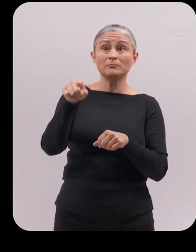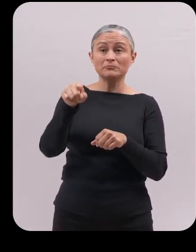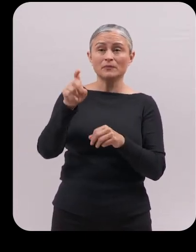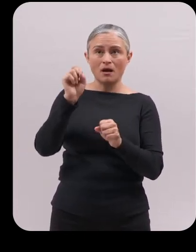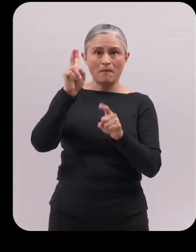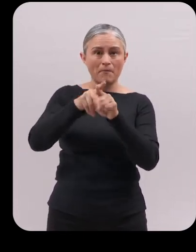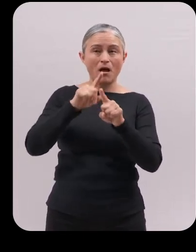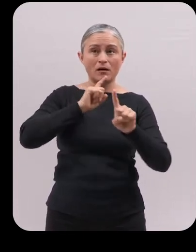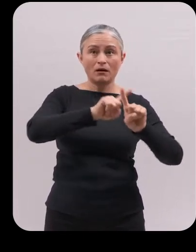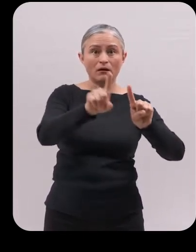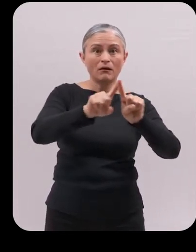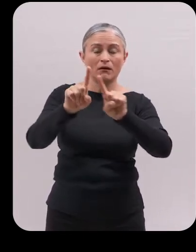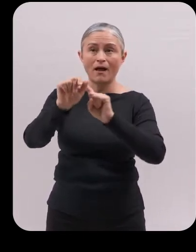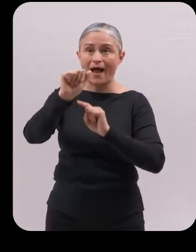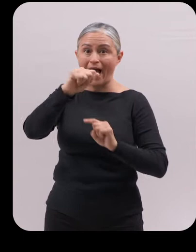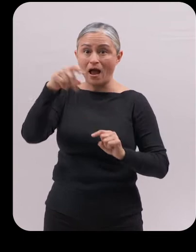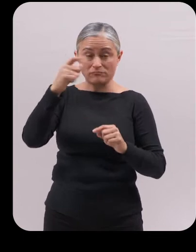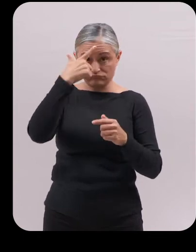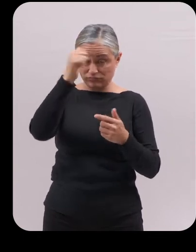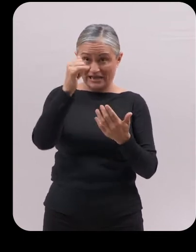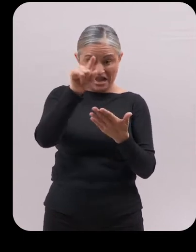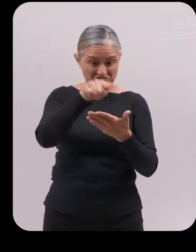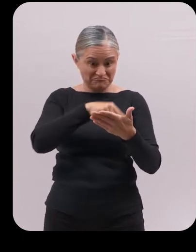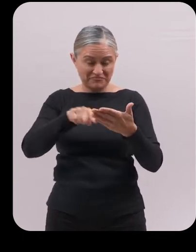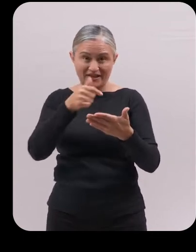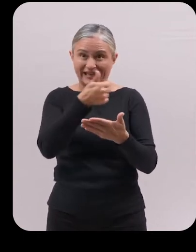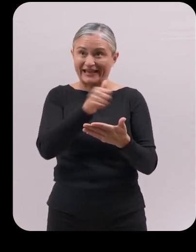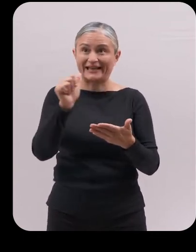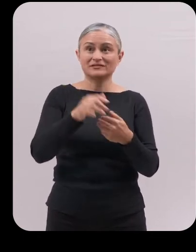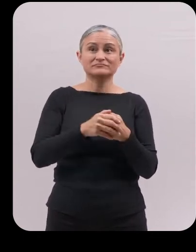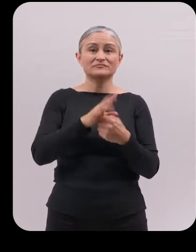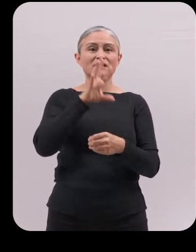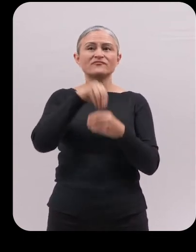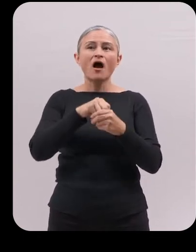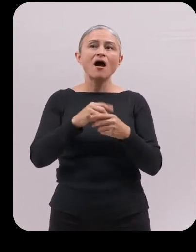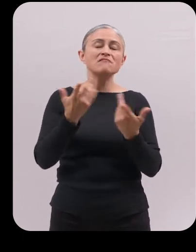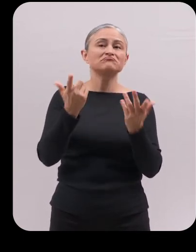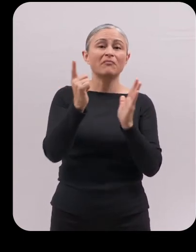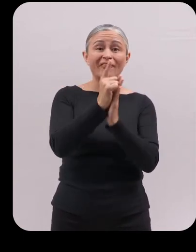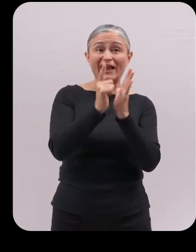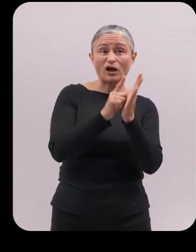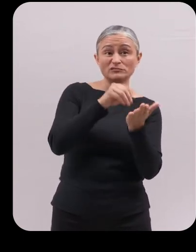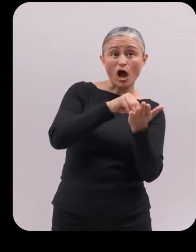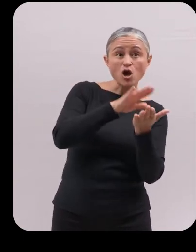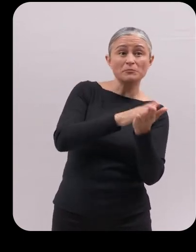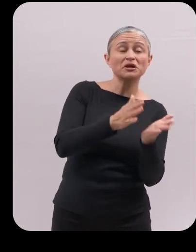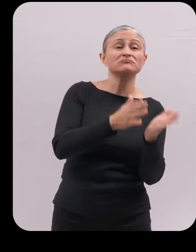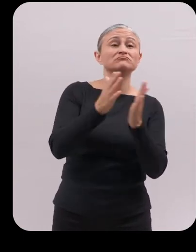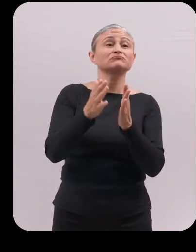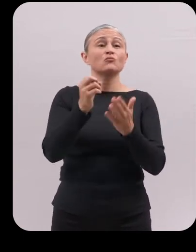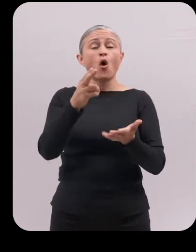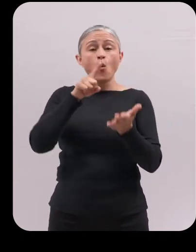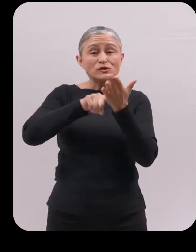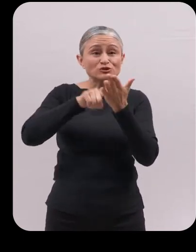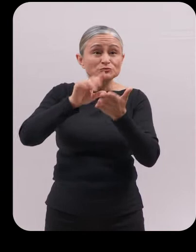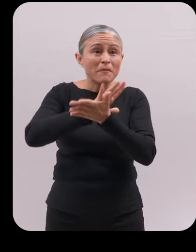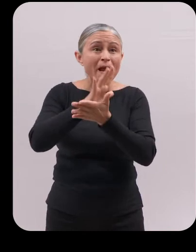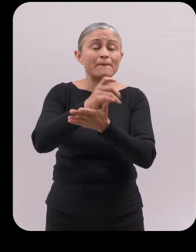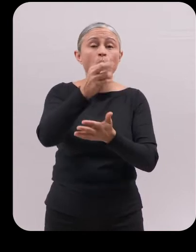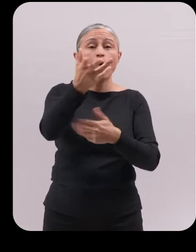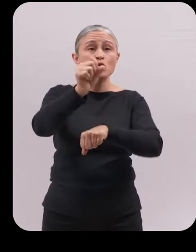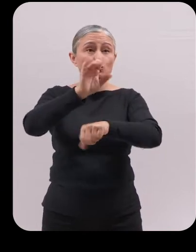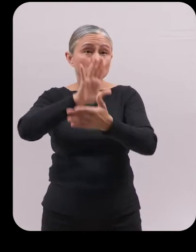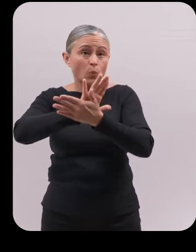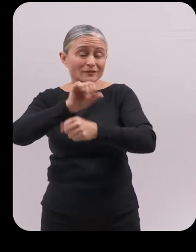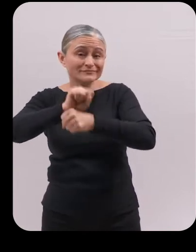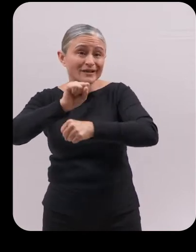different applications that you might want to build. These could involve things like legal documents, research papers, school assignments, or employee